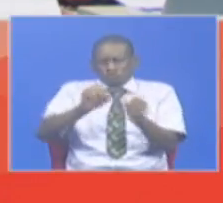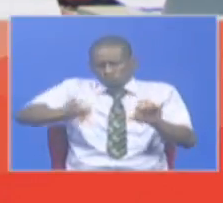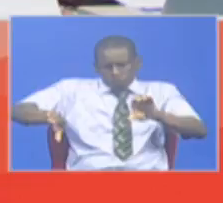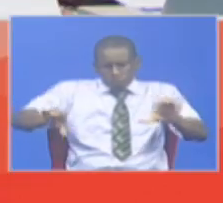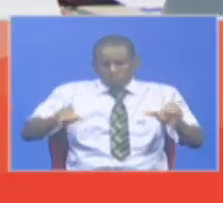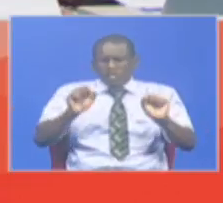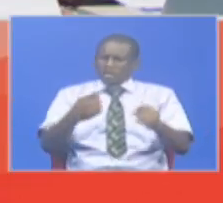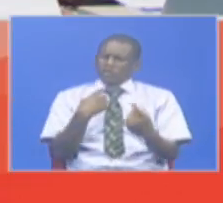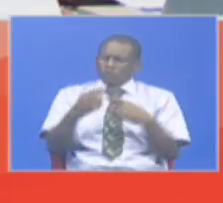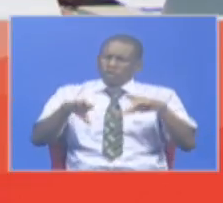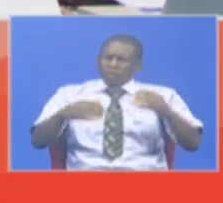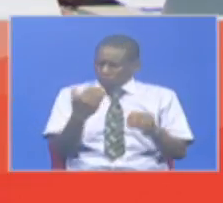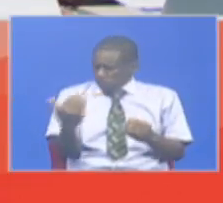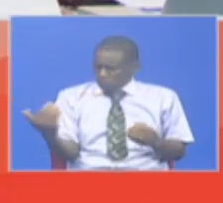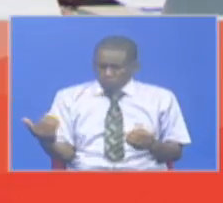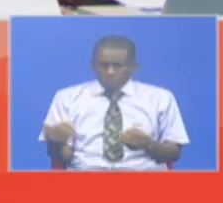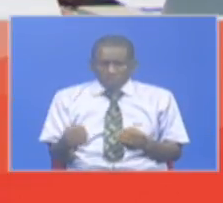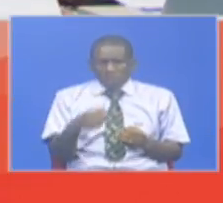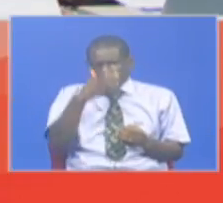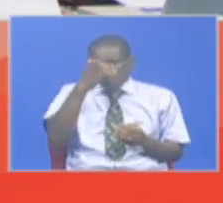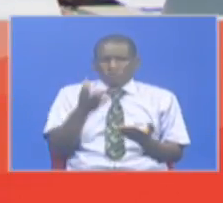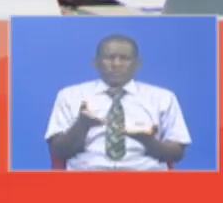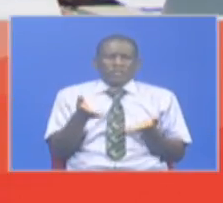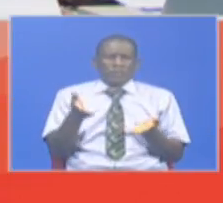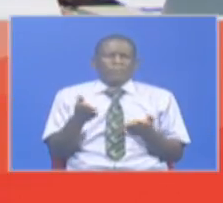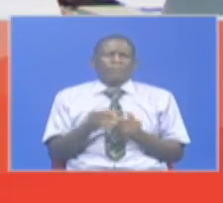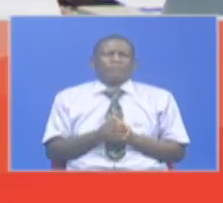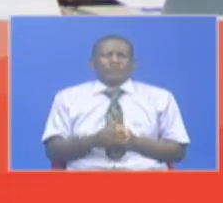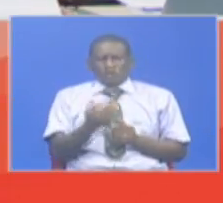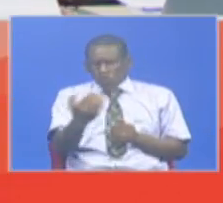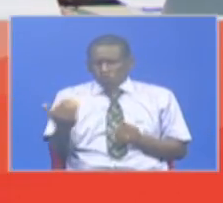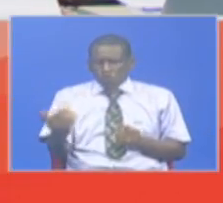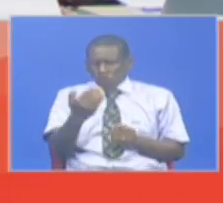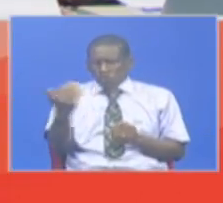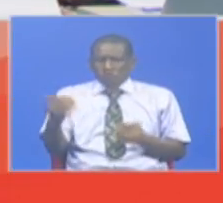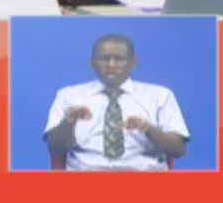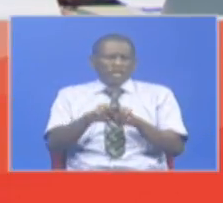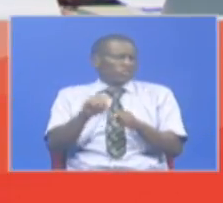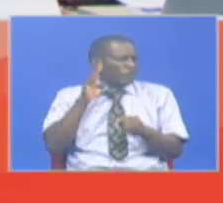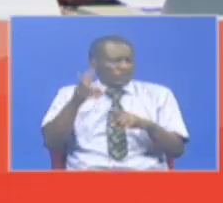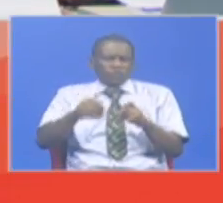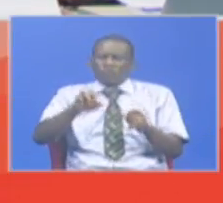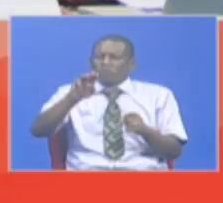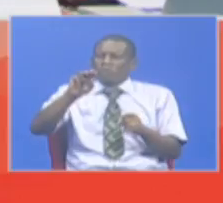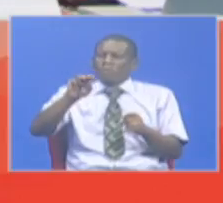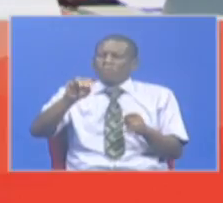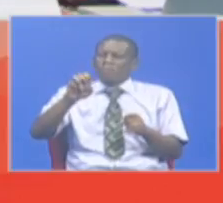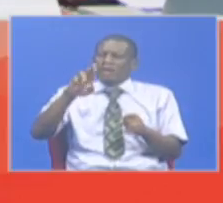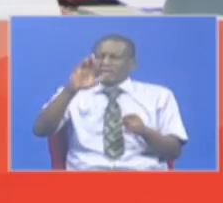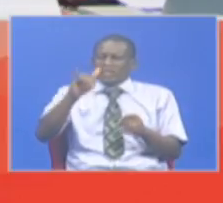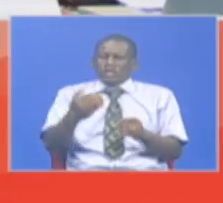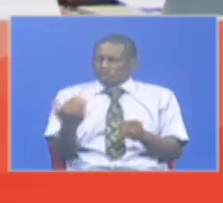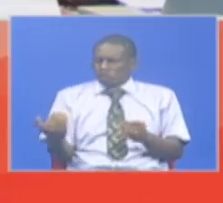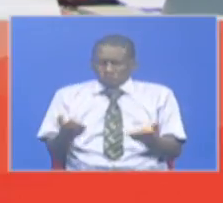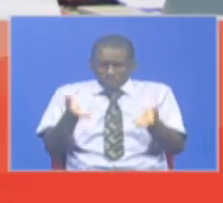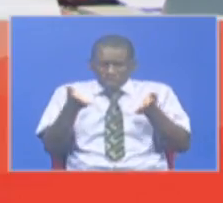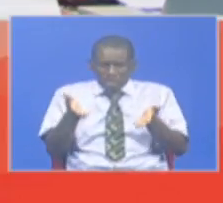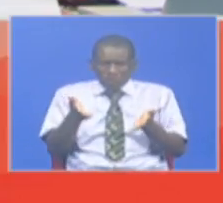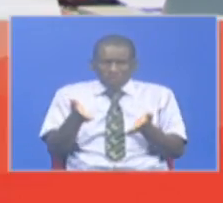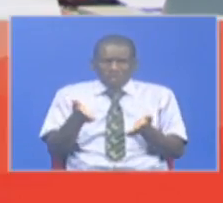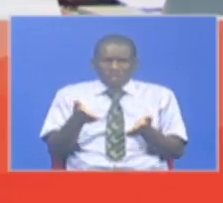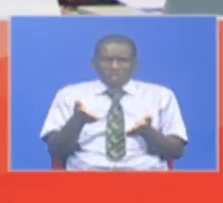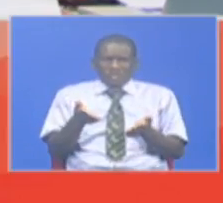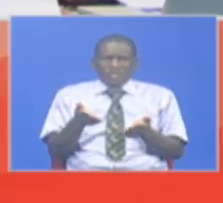about the children? Because the children, as you've heard from Mercy, first of all, right now, it is a spawning ground